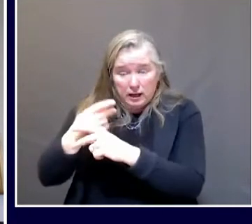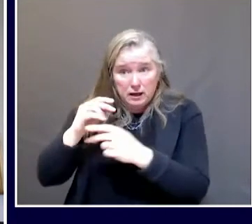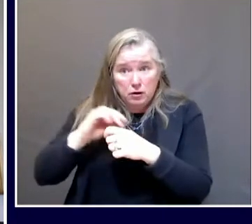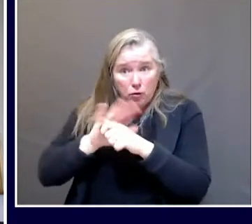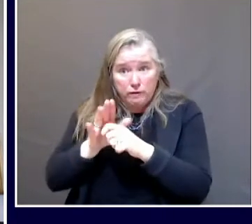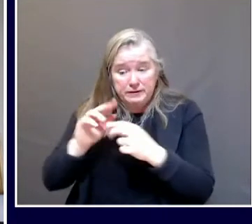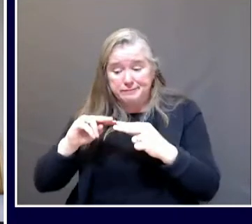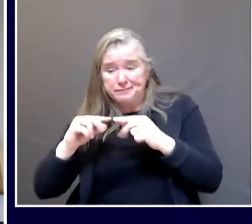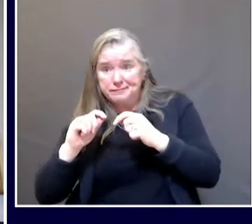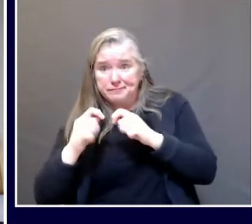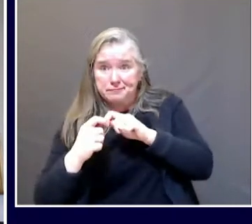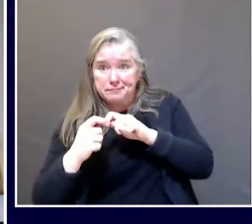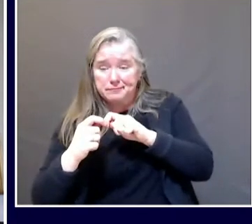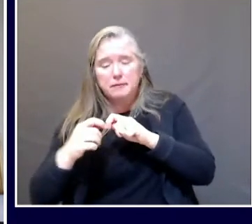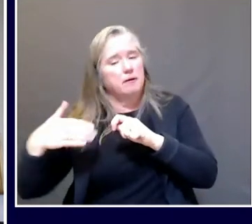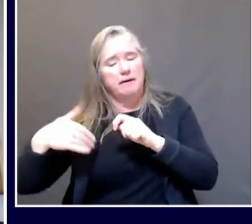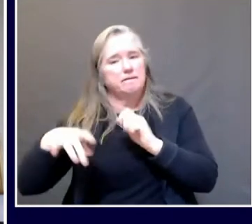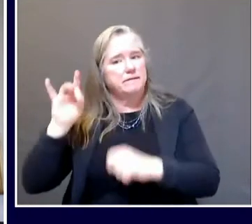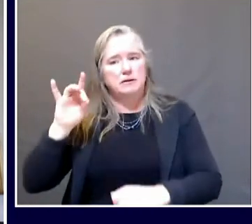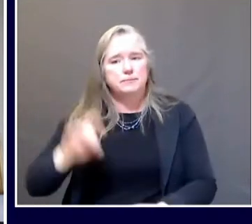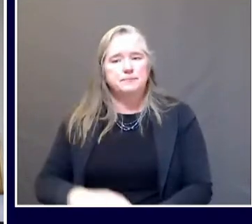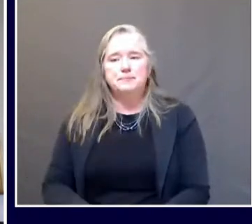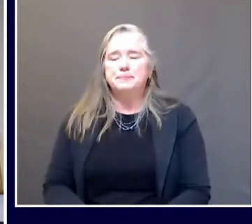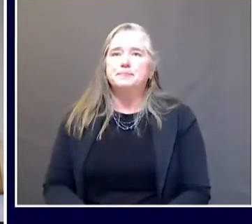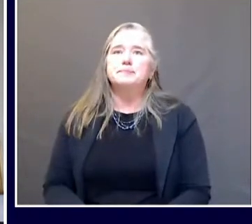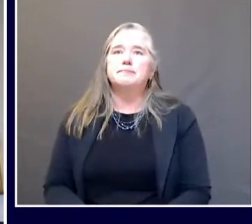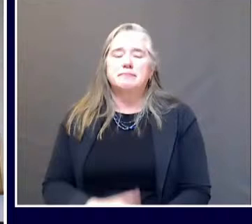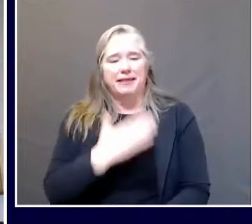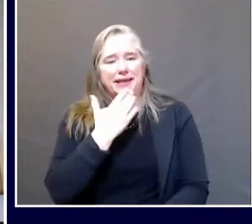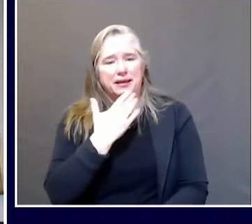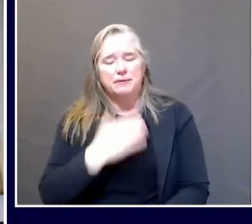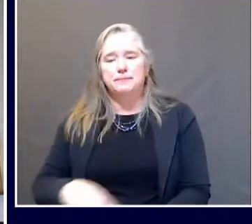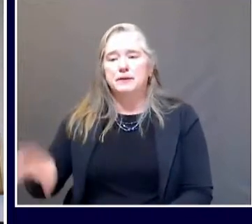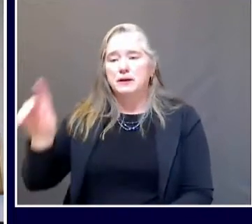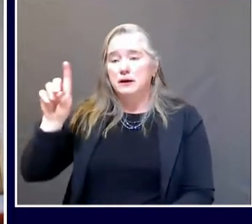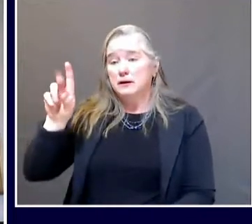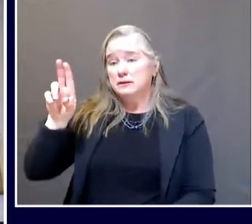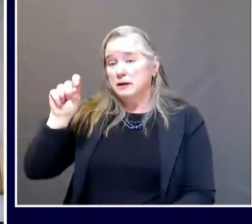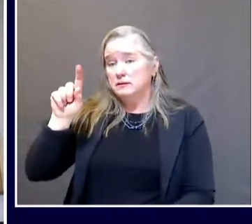I'm going to turn now to Dustin at New England Cable News.